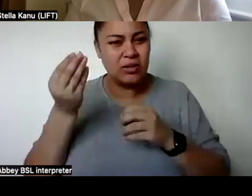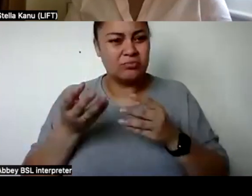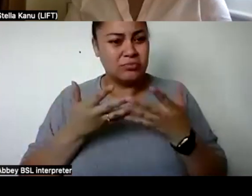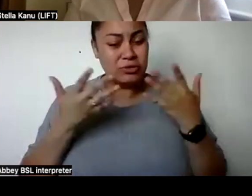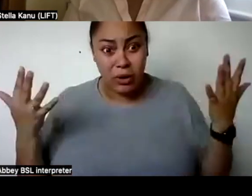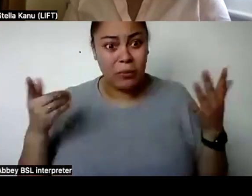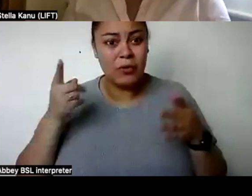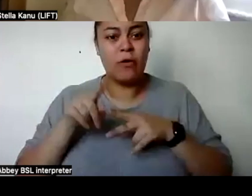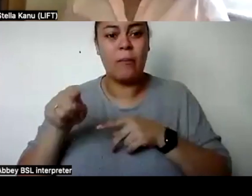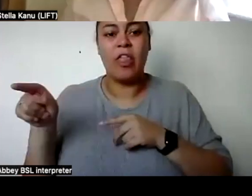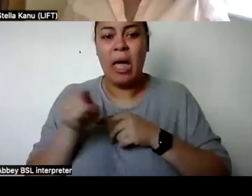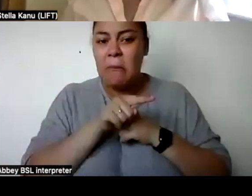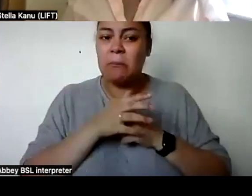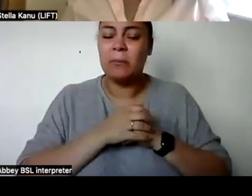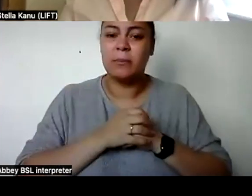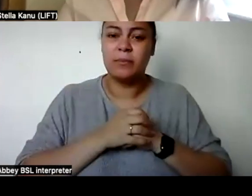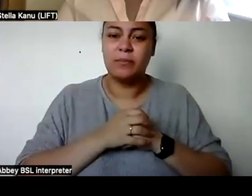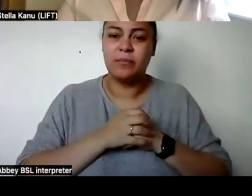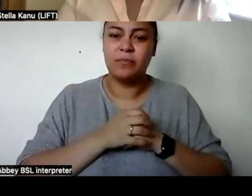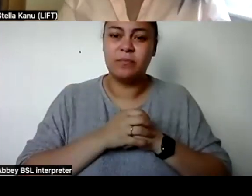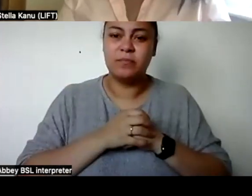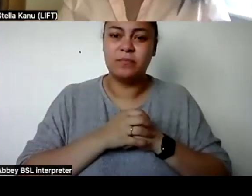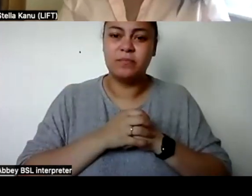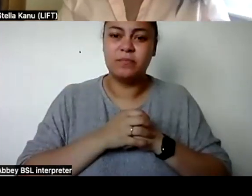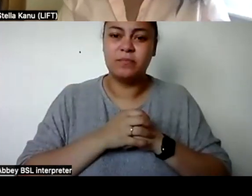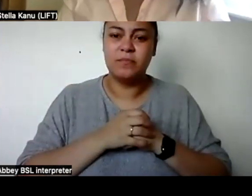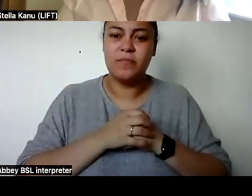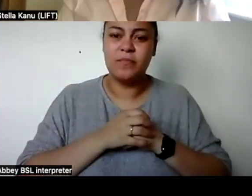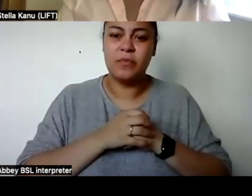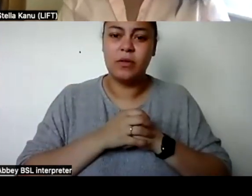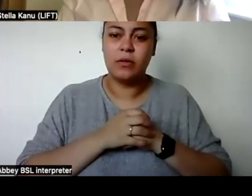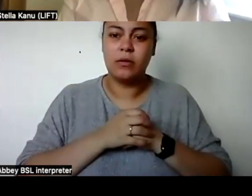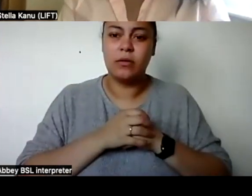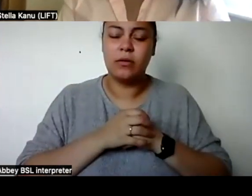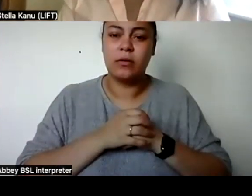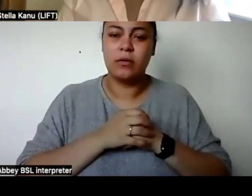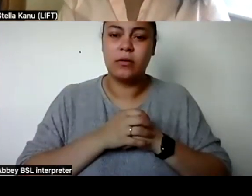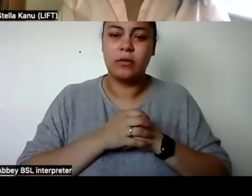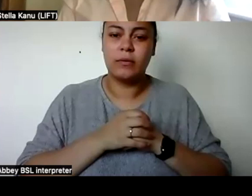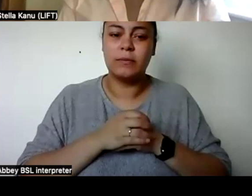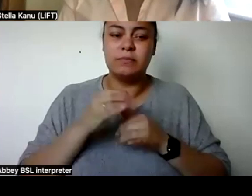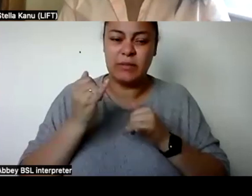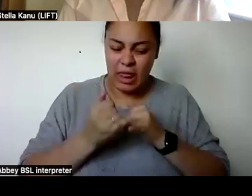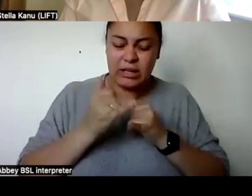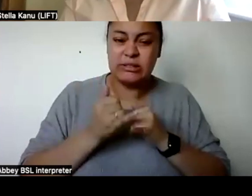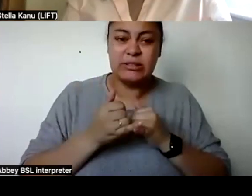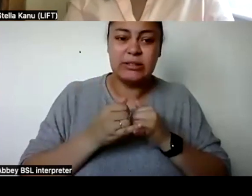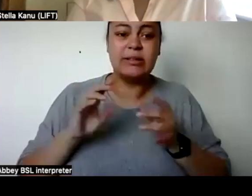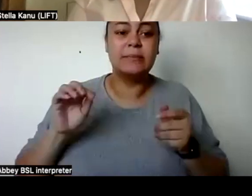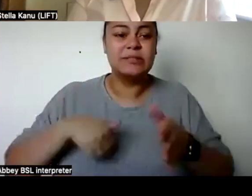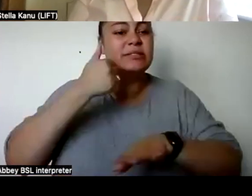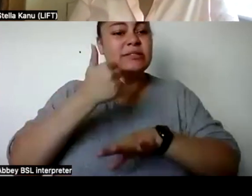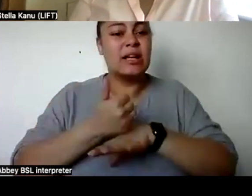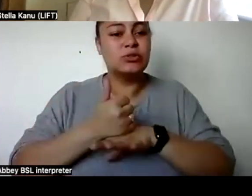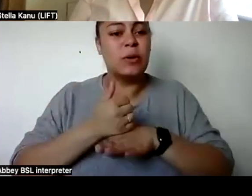made changes as a result of their interventions. And lastly, I set up a critical friends equality